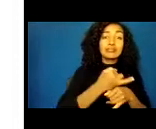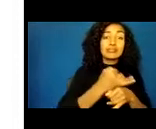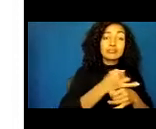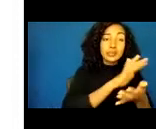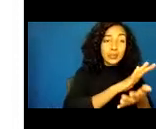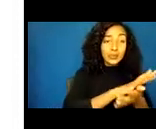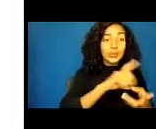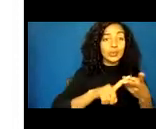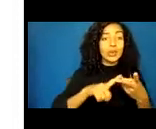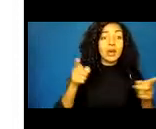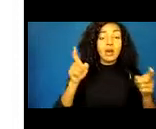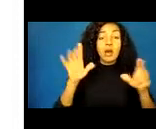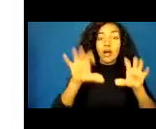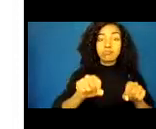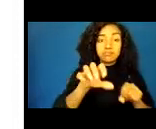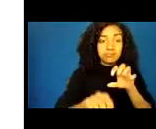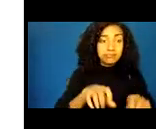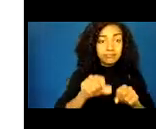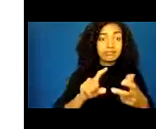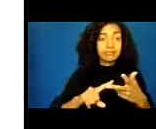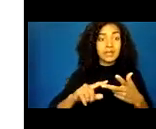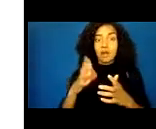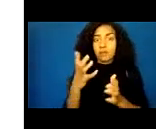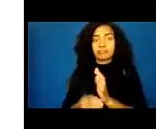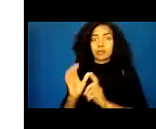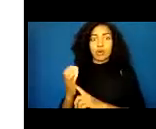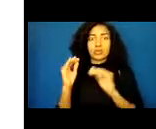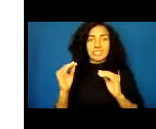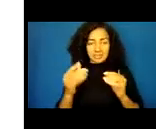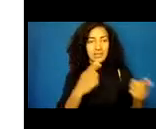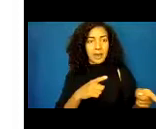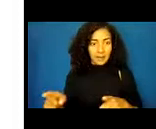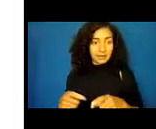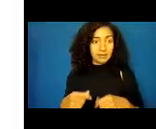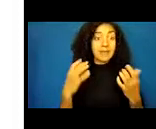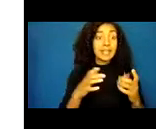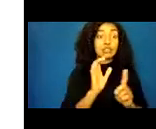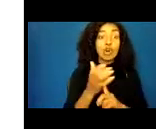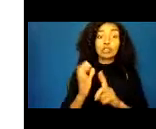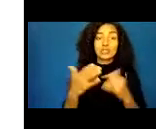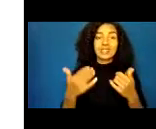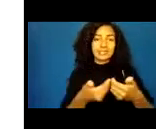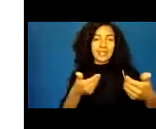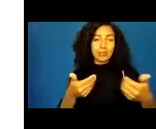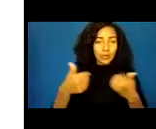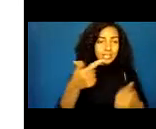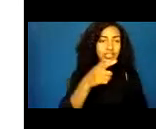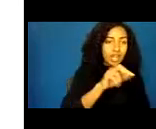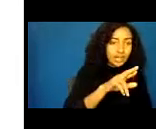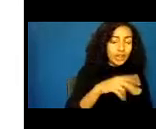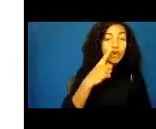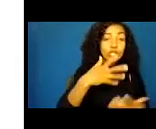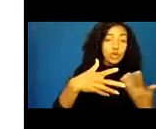happened. Many cultures separate into genders for socializing, learning, gathering,